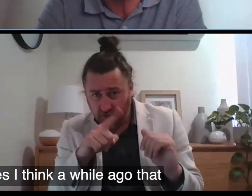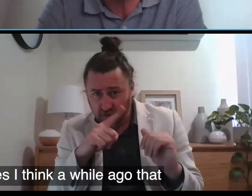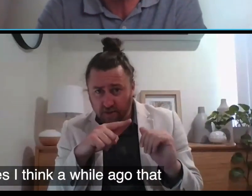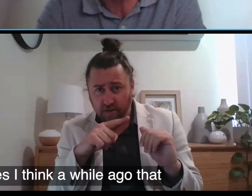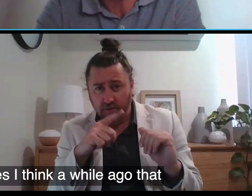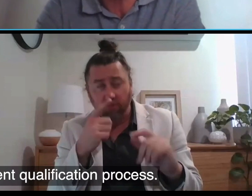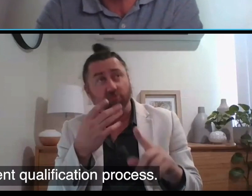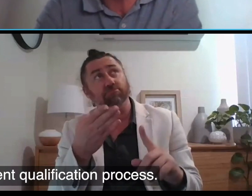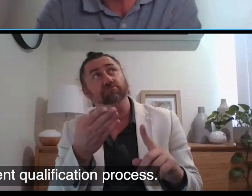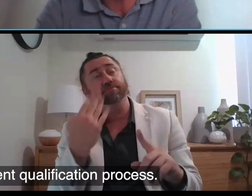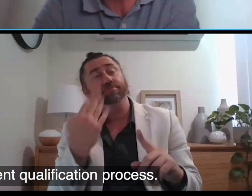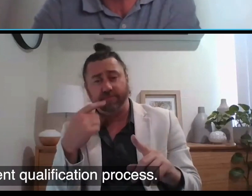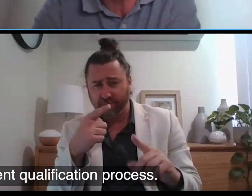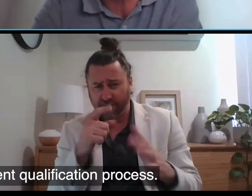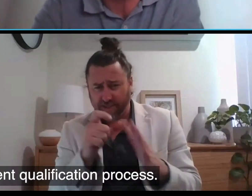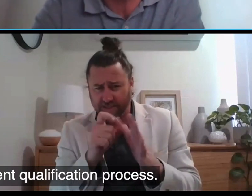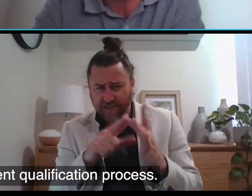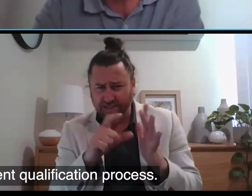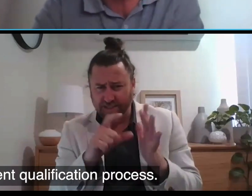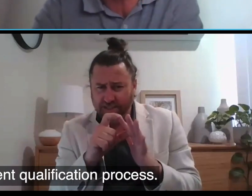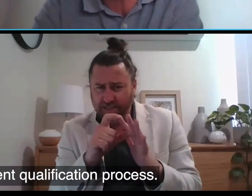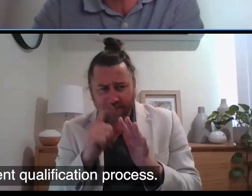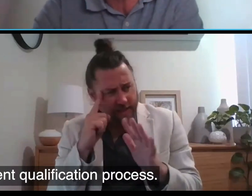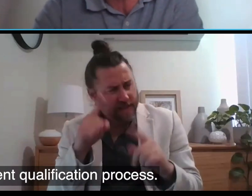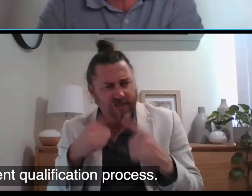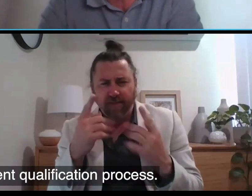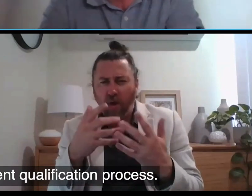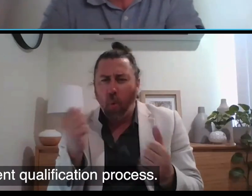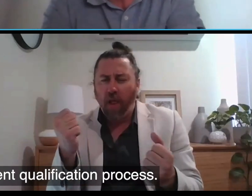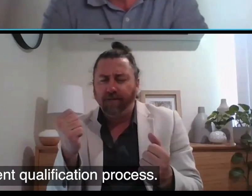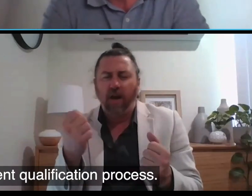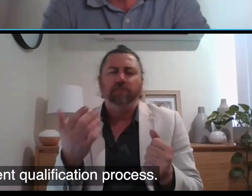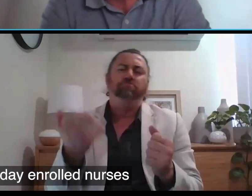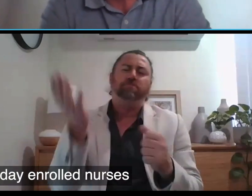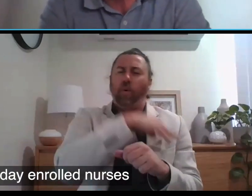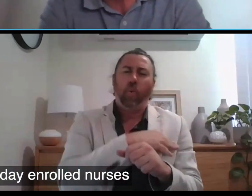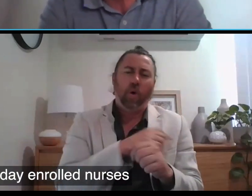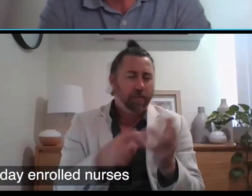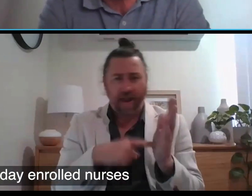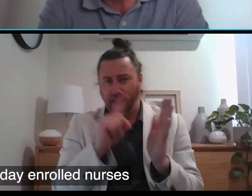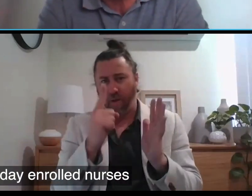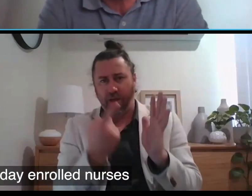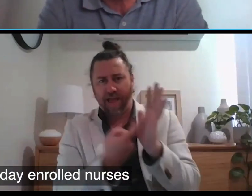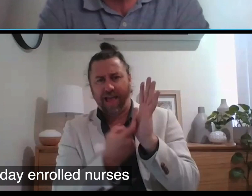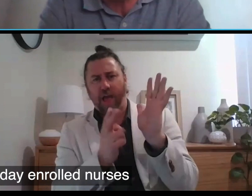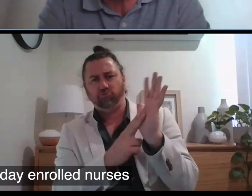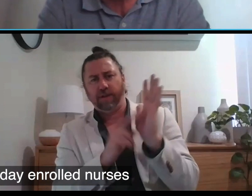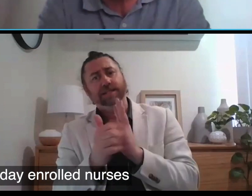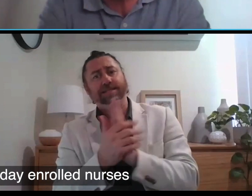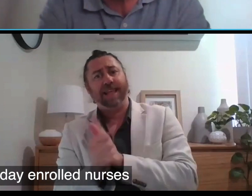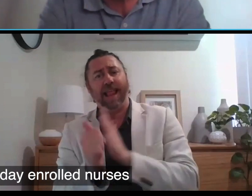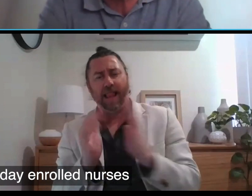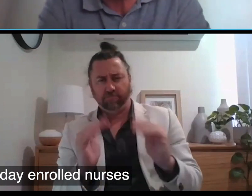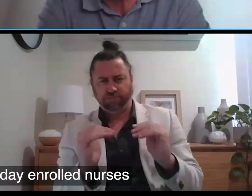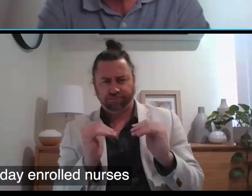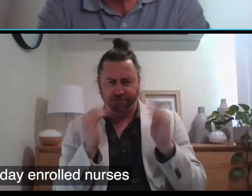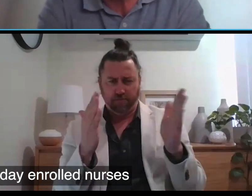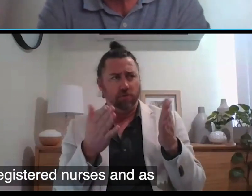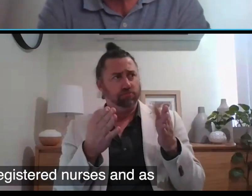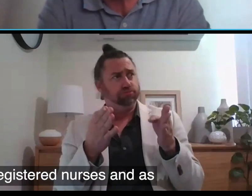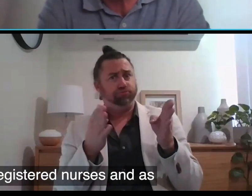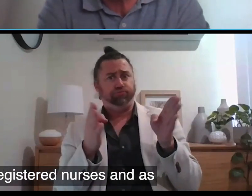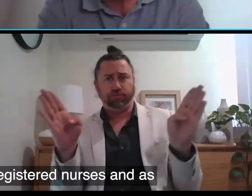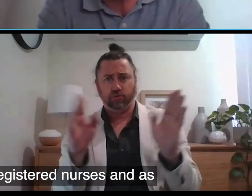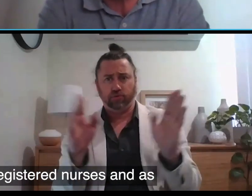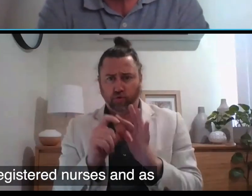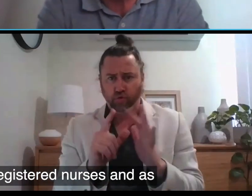while ago that may have gone through a different qualification process. But I think at the end of the day, enrolled